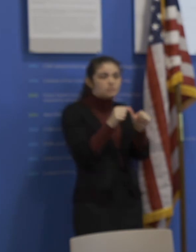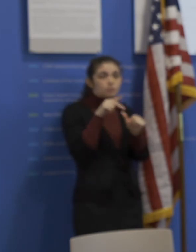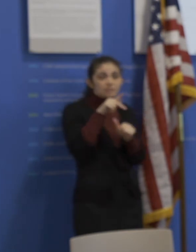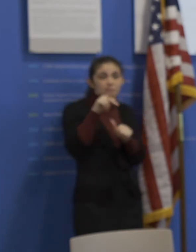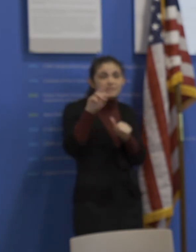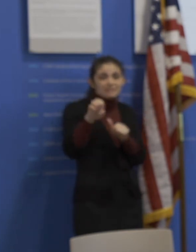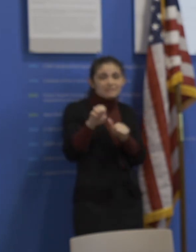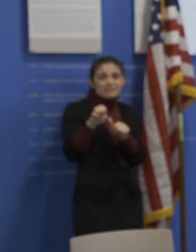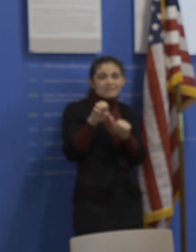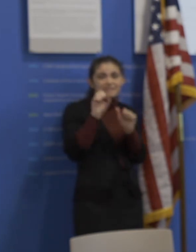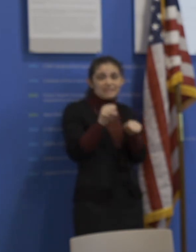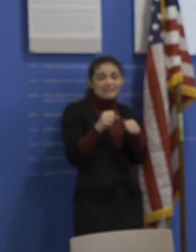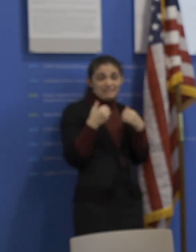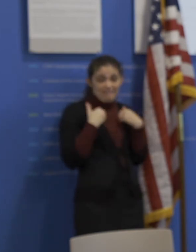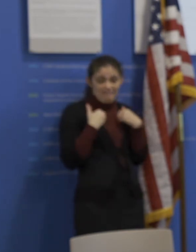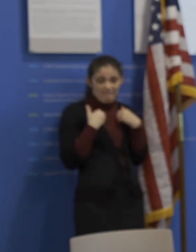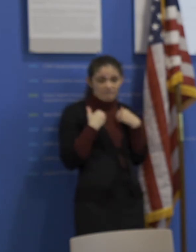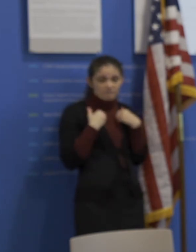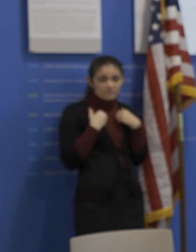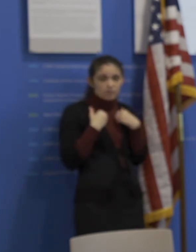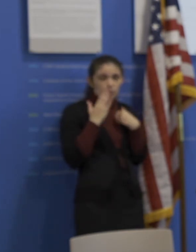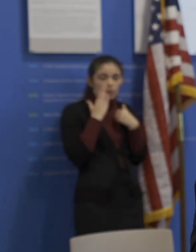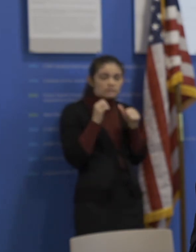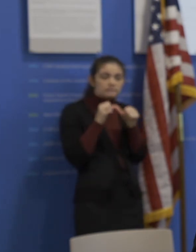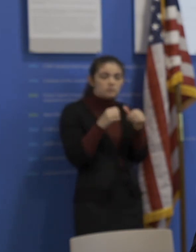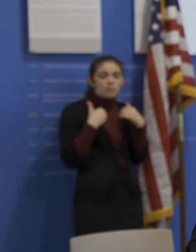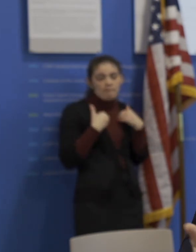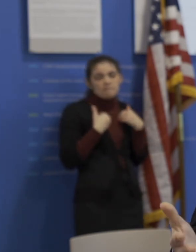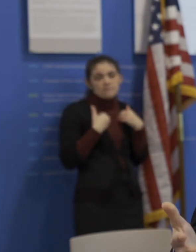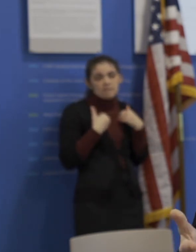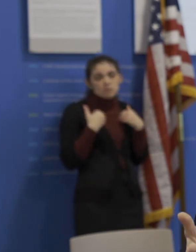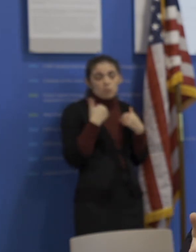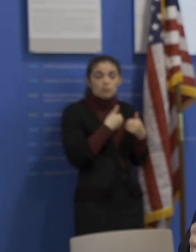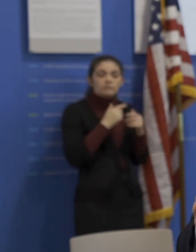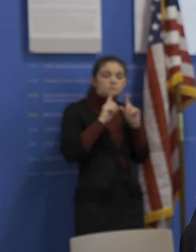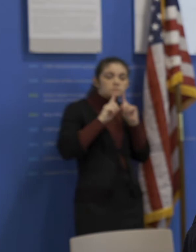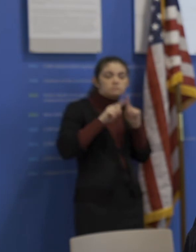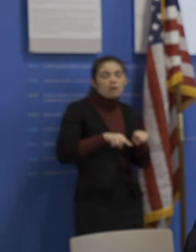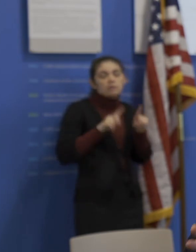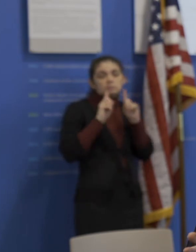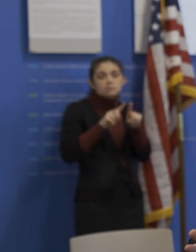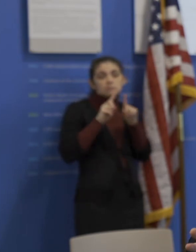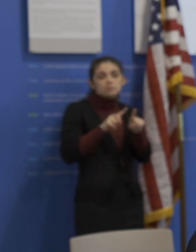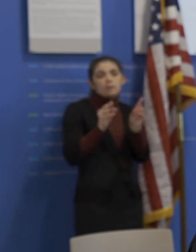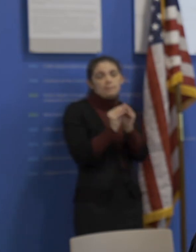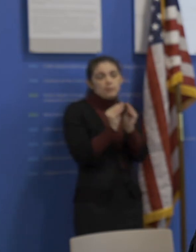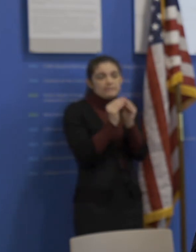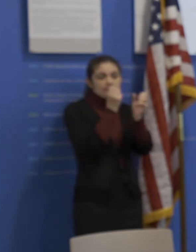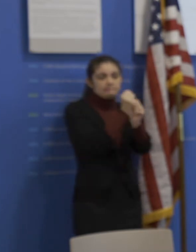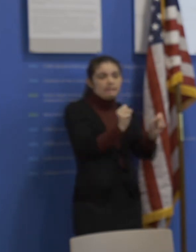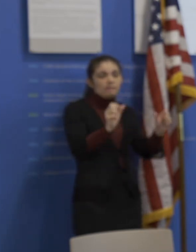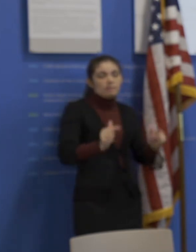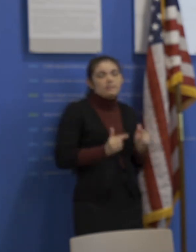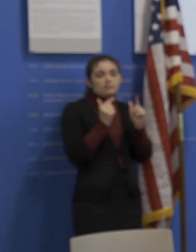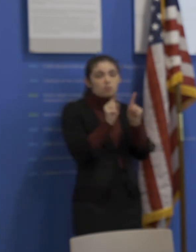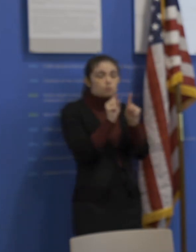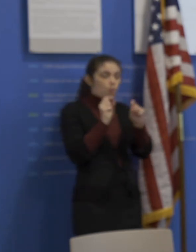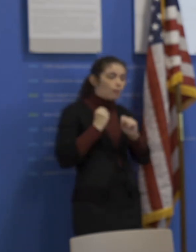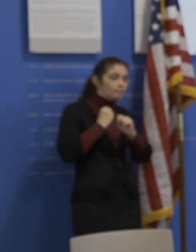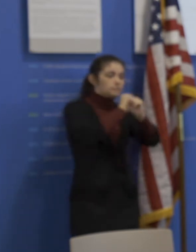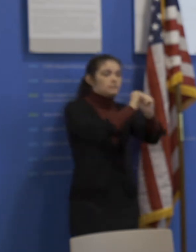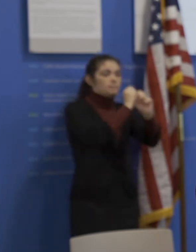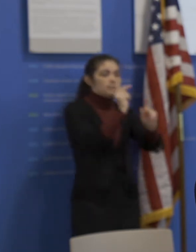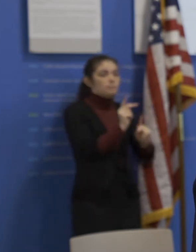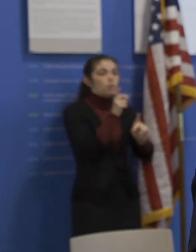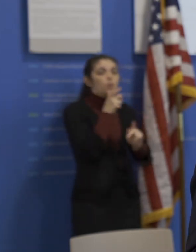protective equipment that Executive Budish said is available for people as we respond to this to save lives and protect those on the